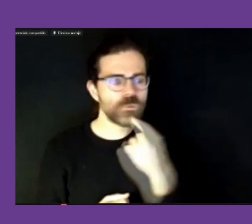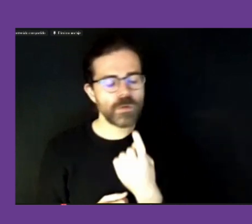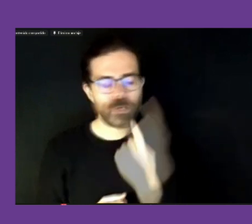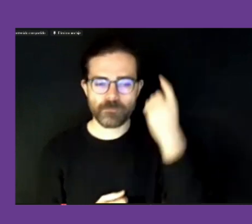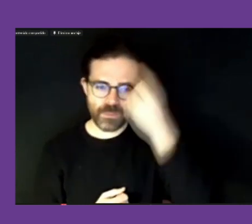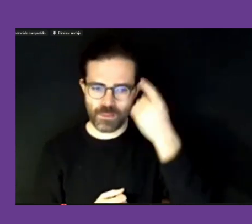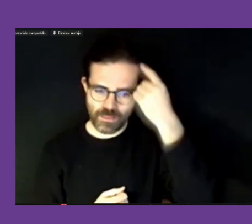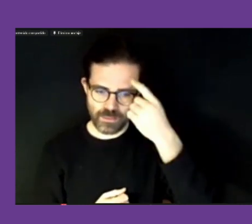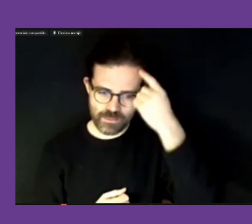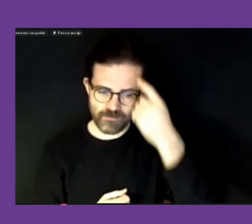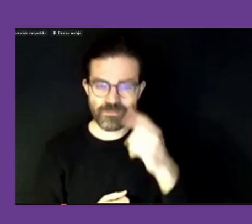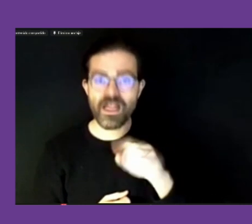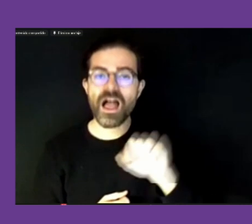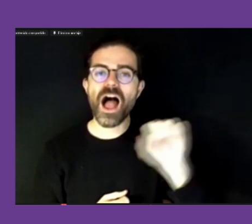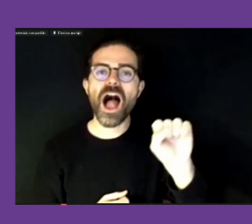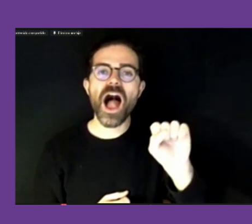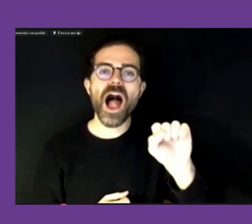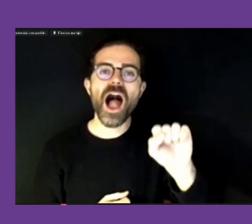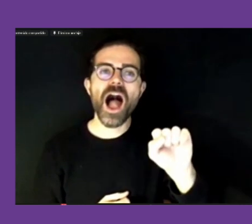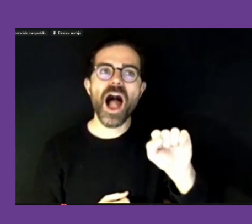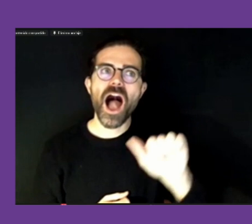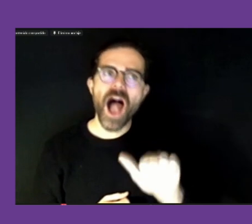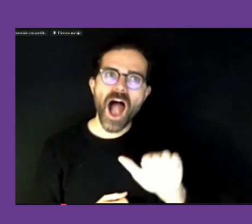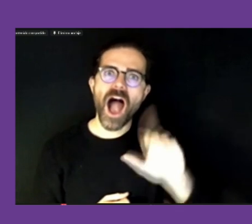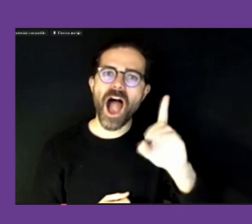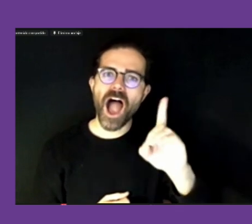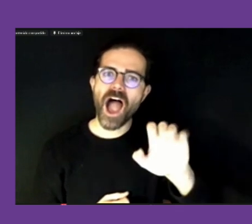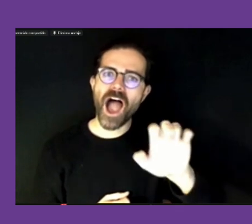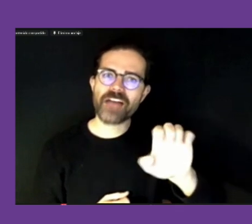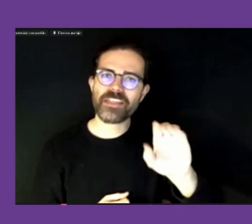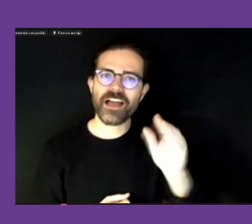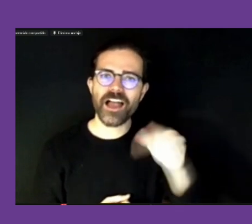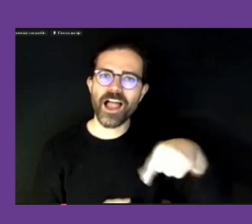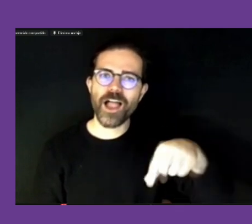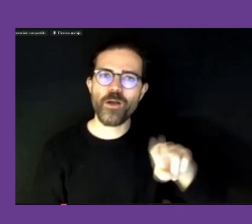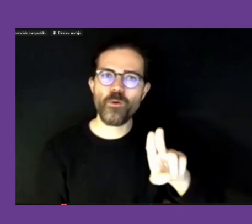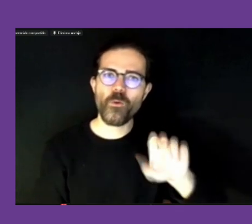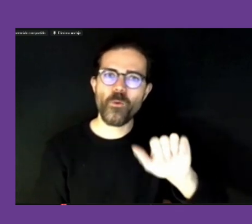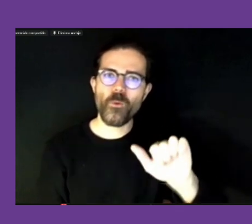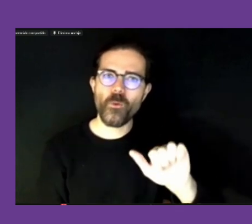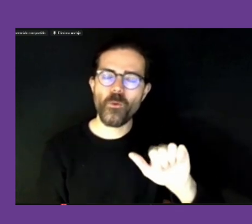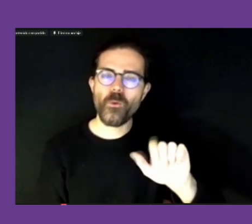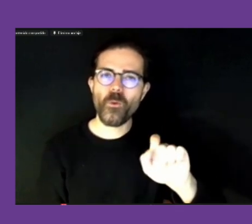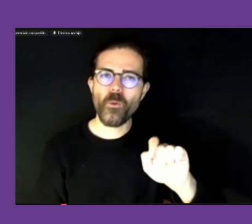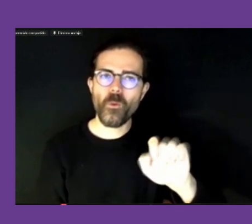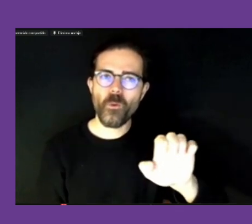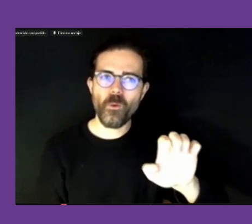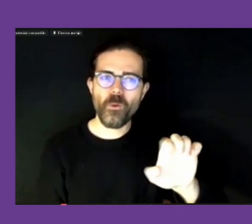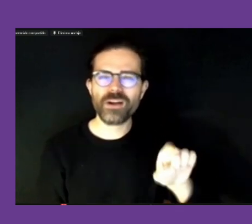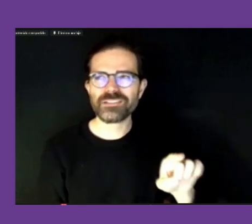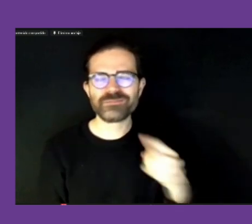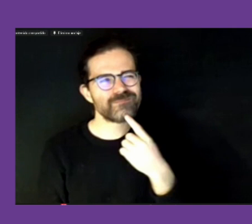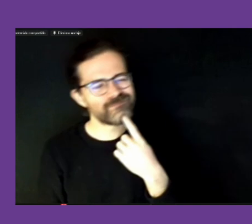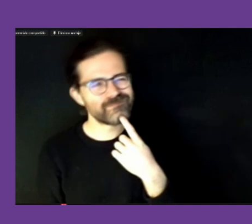is not objective verifiable. We need to investigate more and say which will be. So in order to